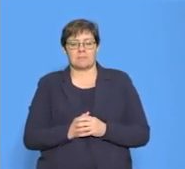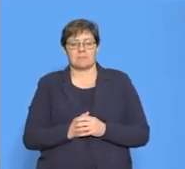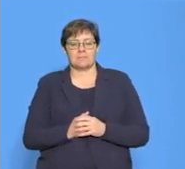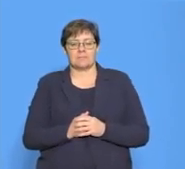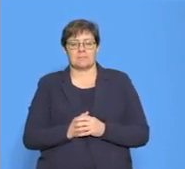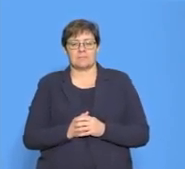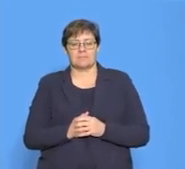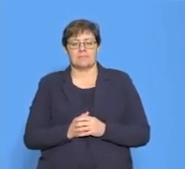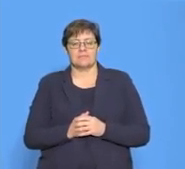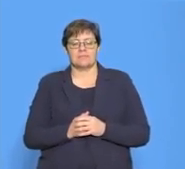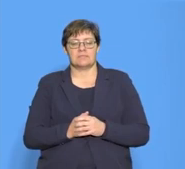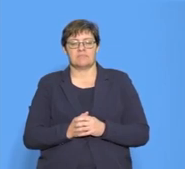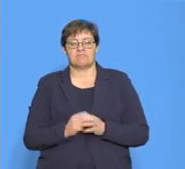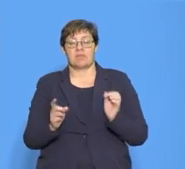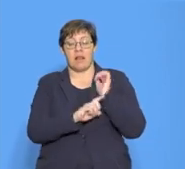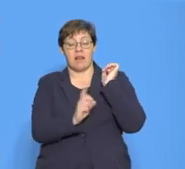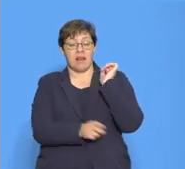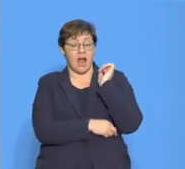here. Okay.